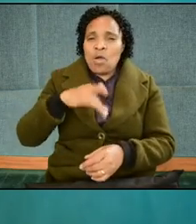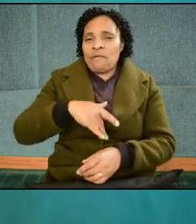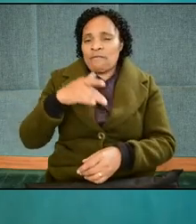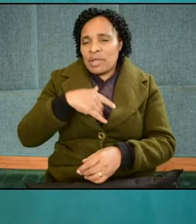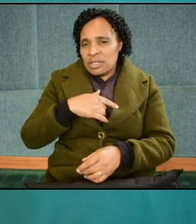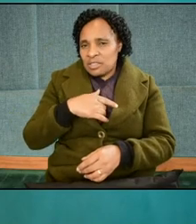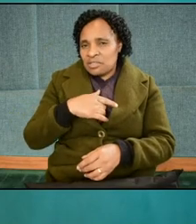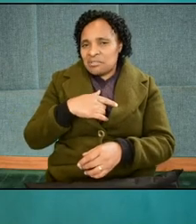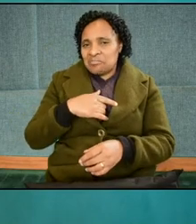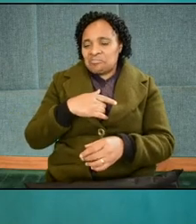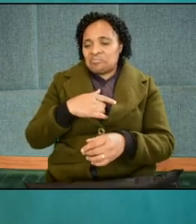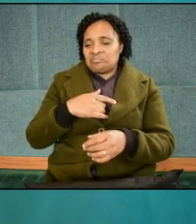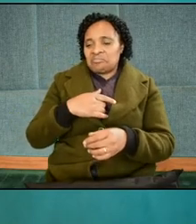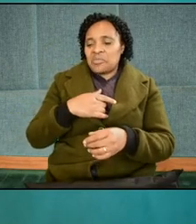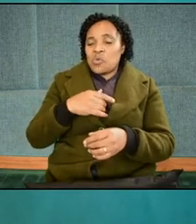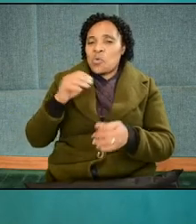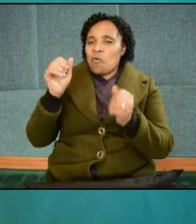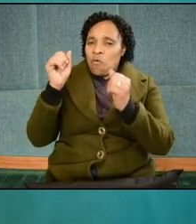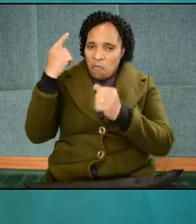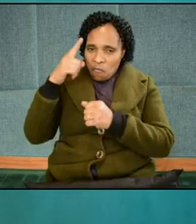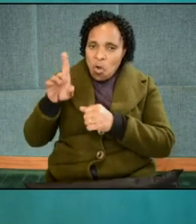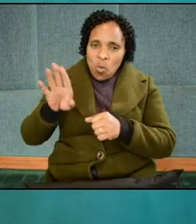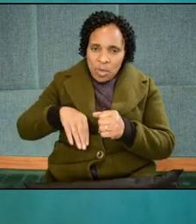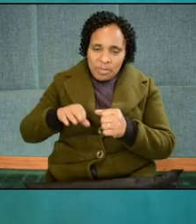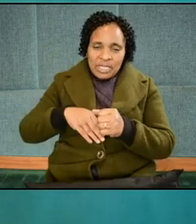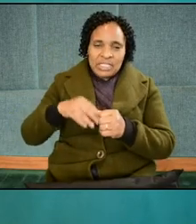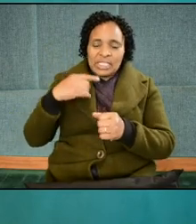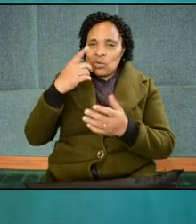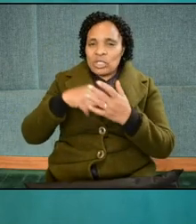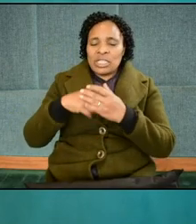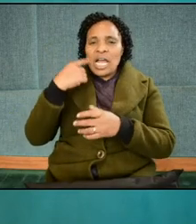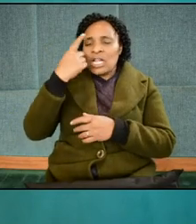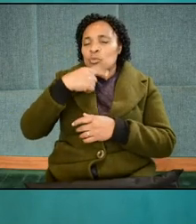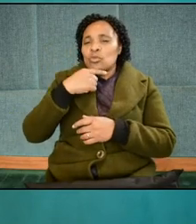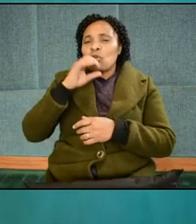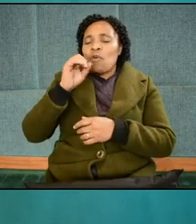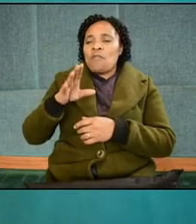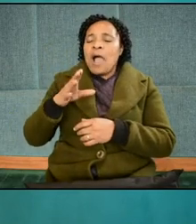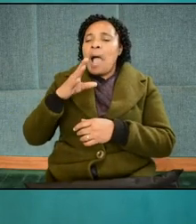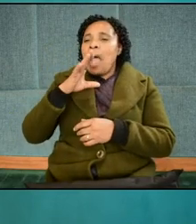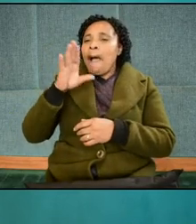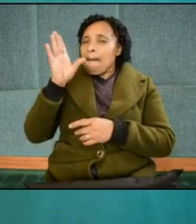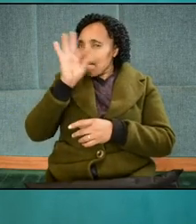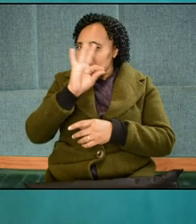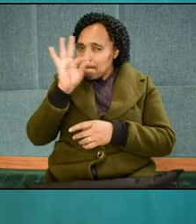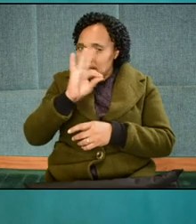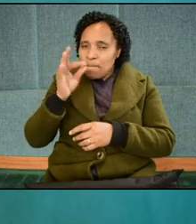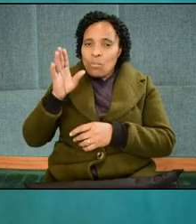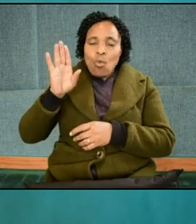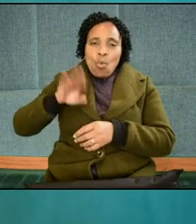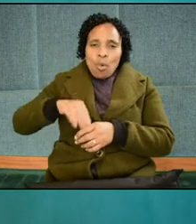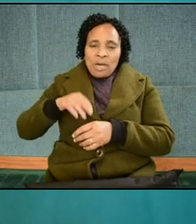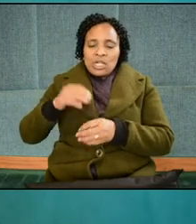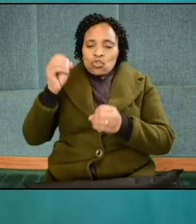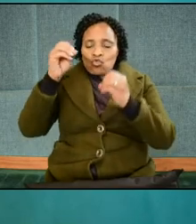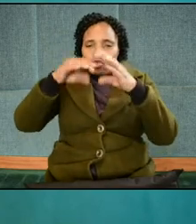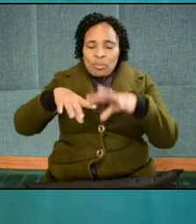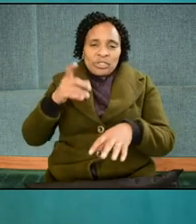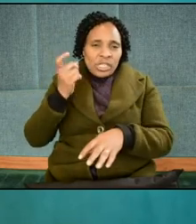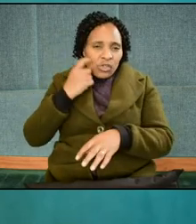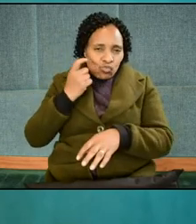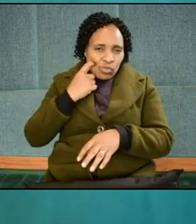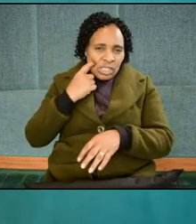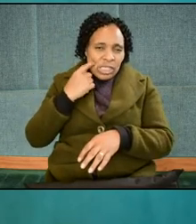to women, says this: "For the lips of a strange woman drop as an honeycomb, and her mouth